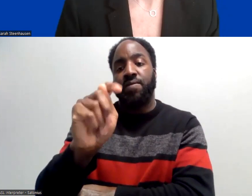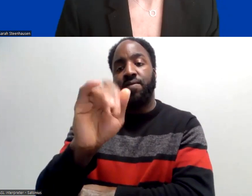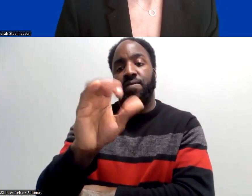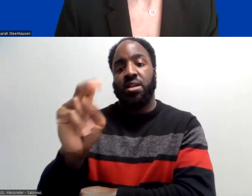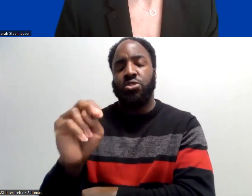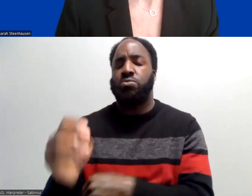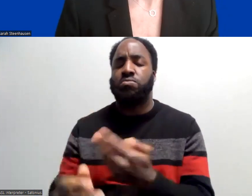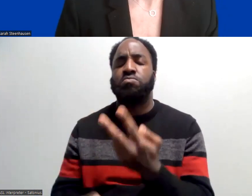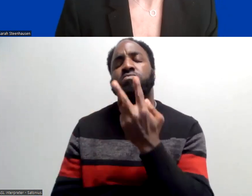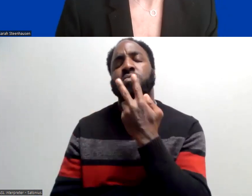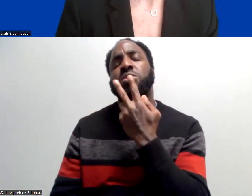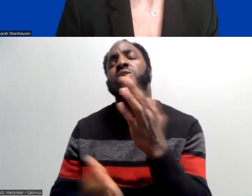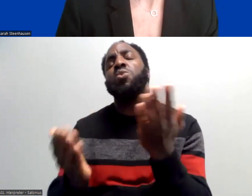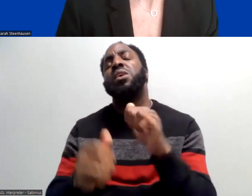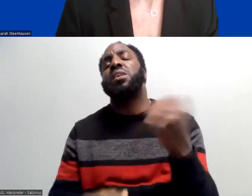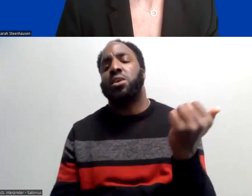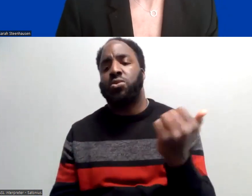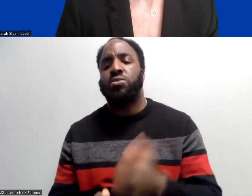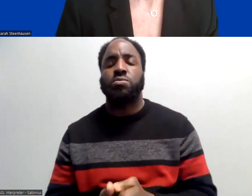Let's see, what else?